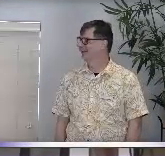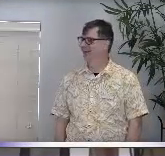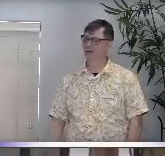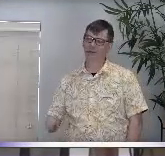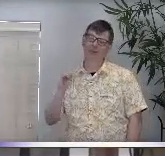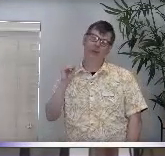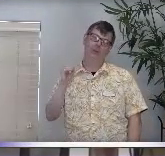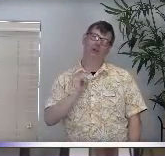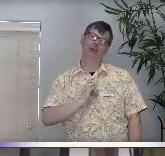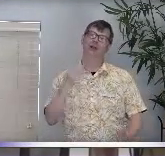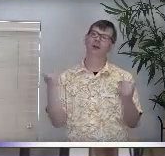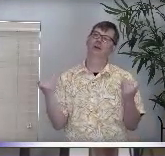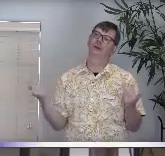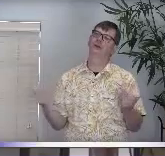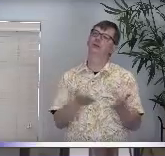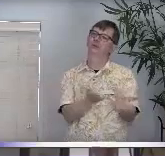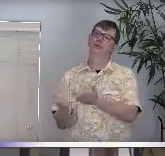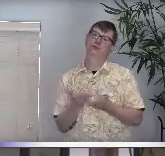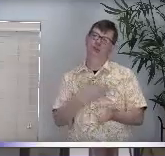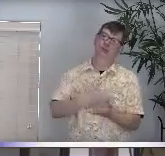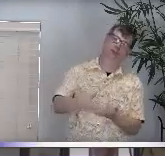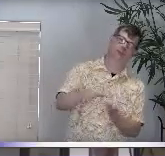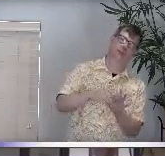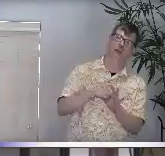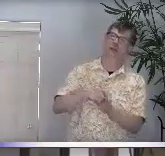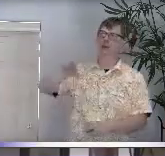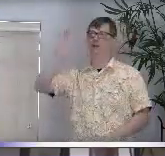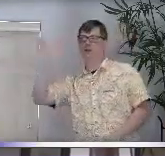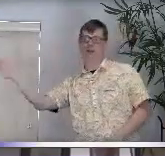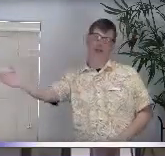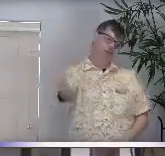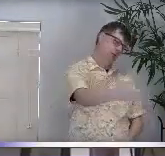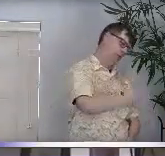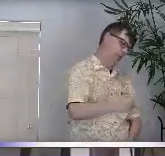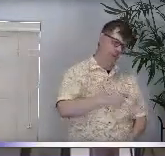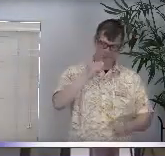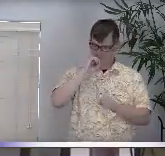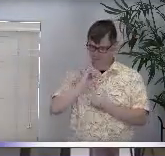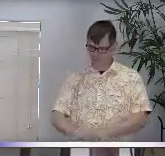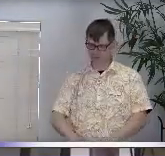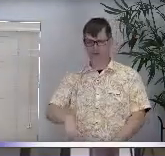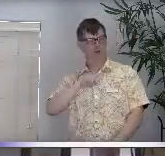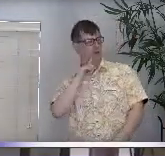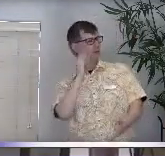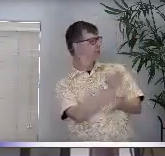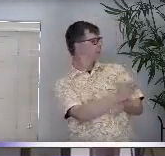Oh, I wanted to share something that we discussed yesterday.